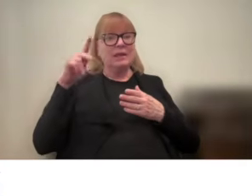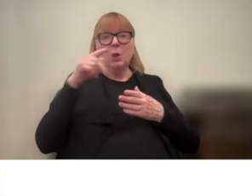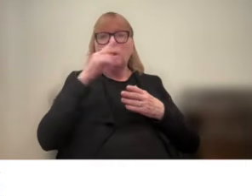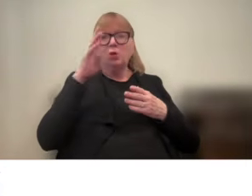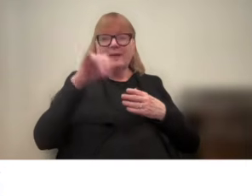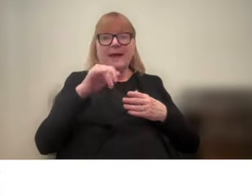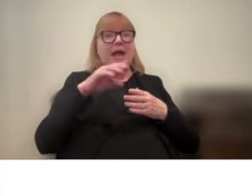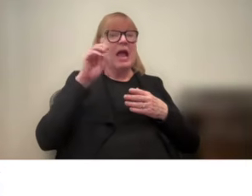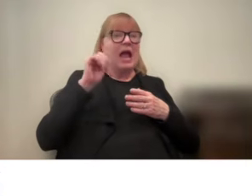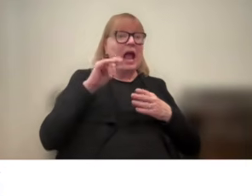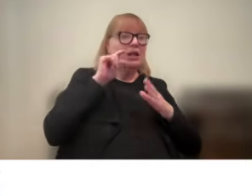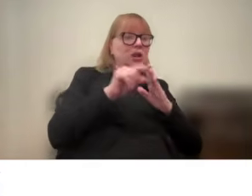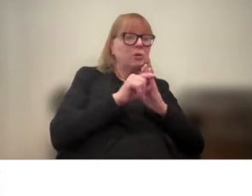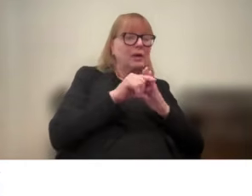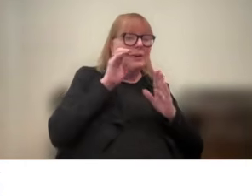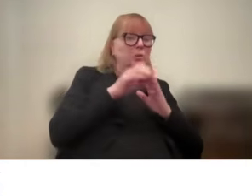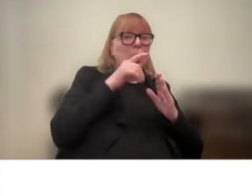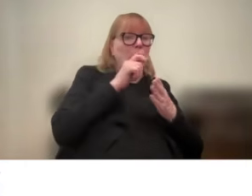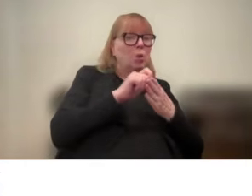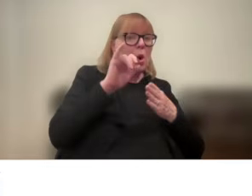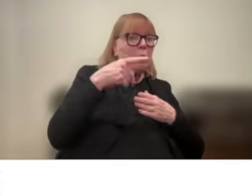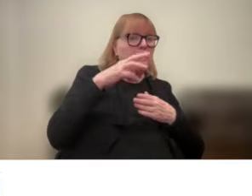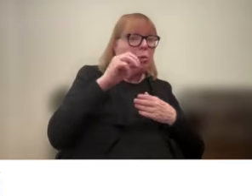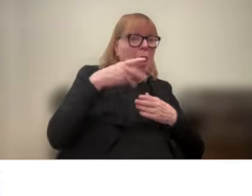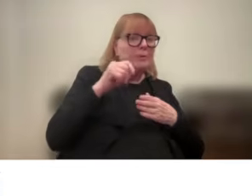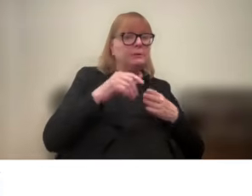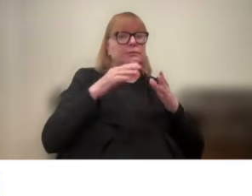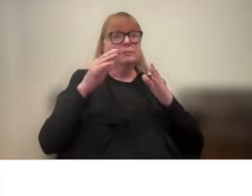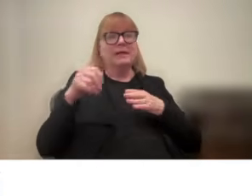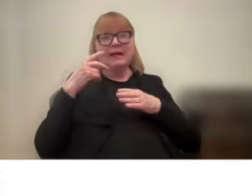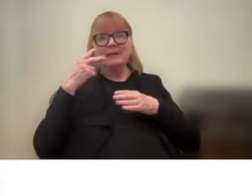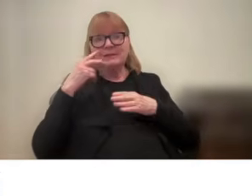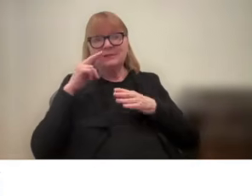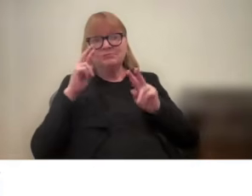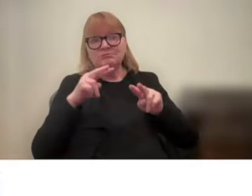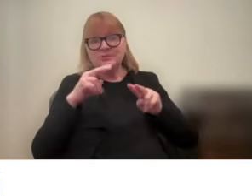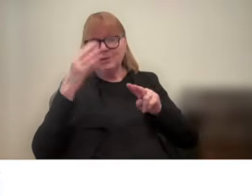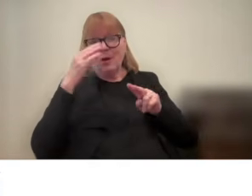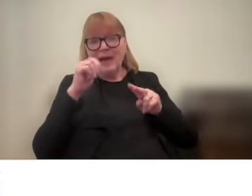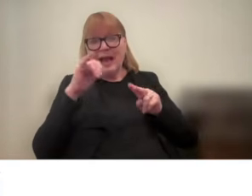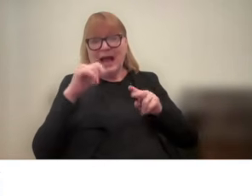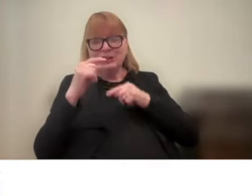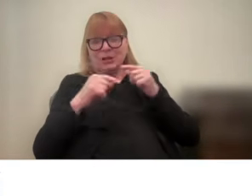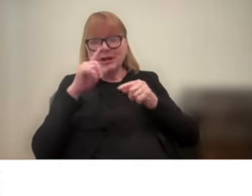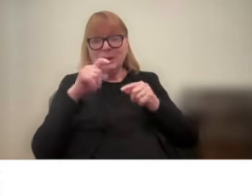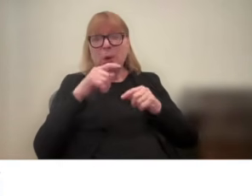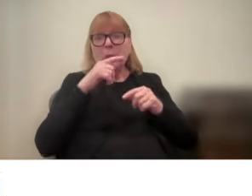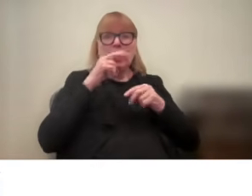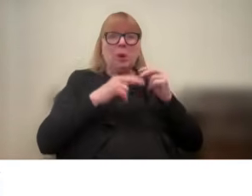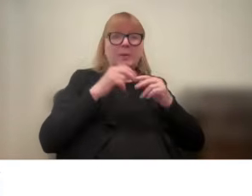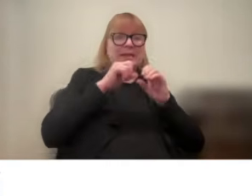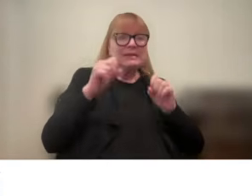see an AI generated image, who wrote the prompt? Can you tell if it's an AI generated image? Who built